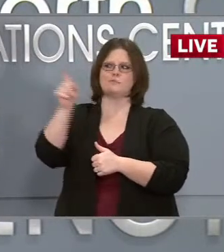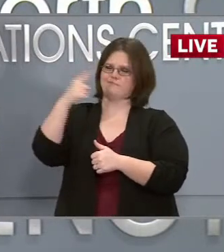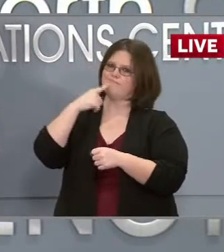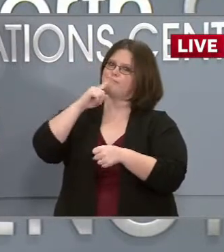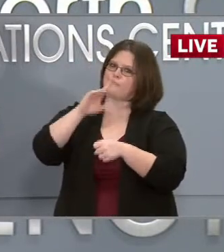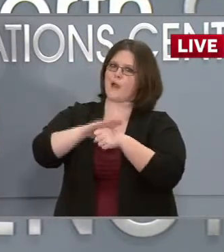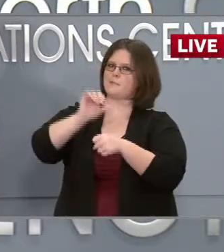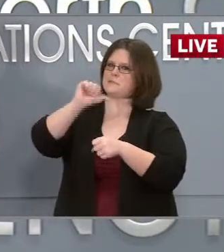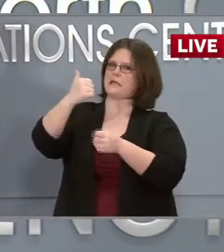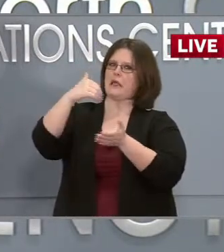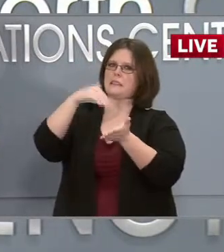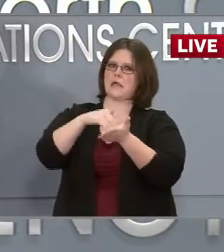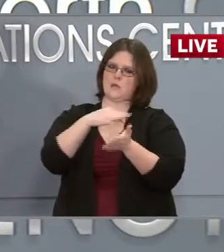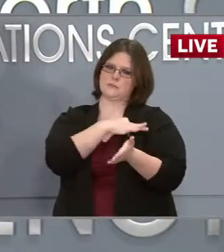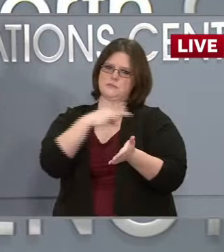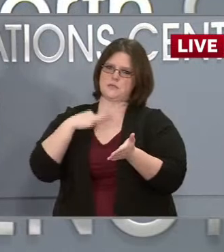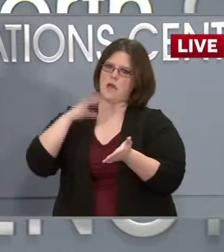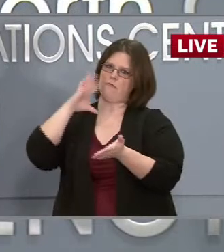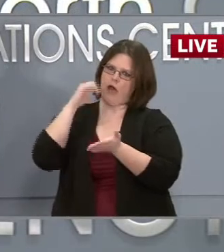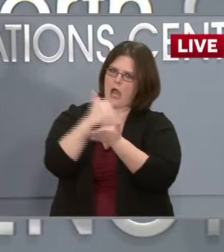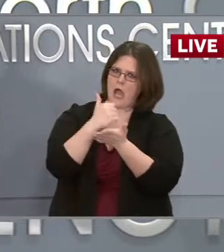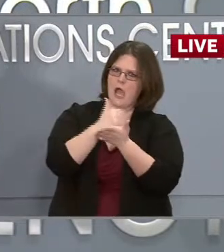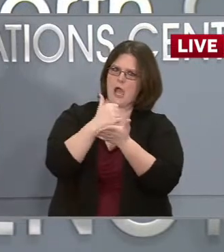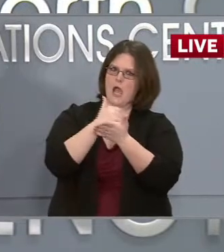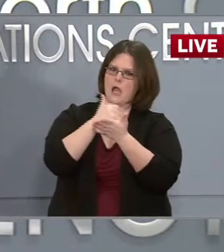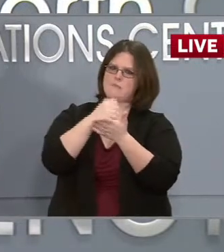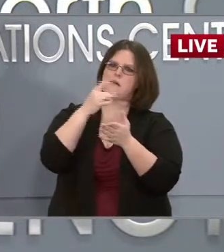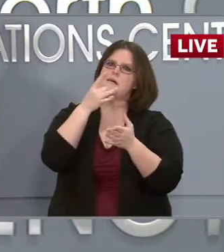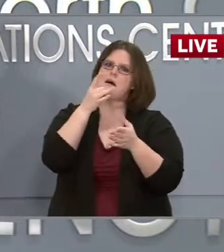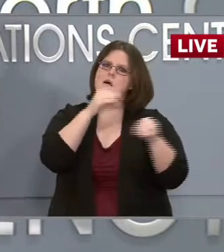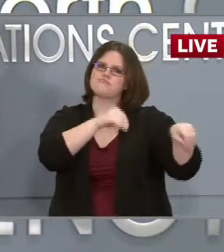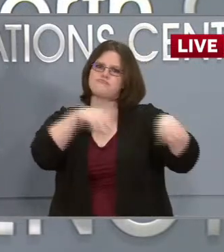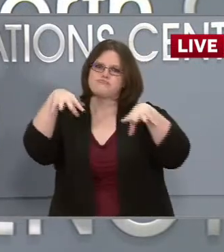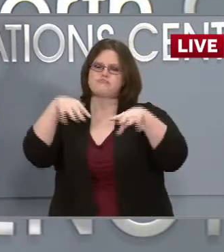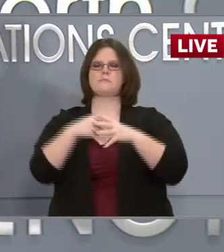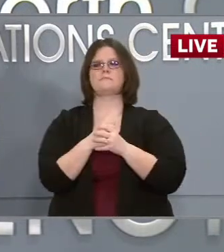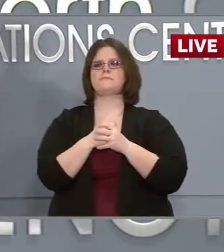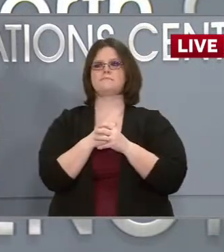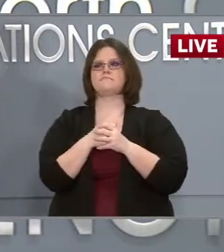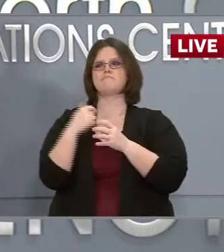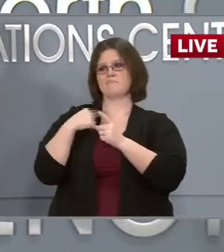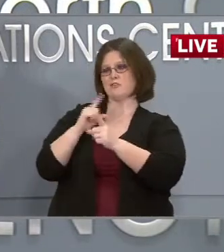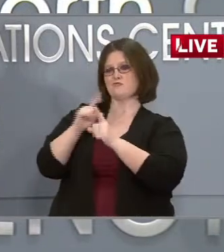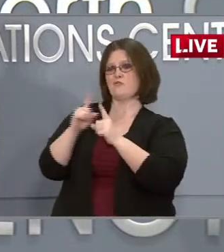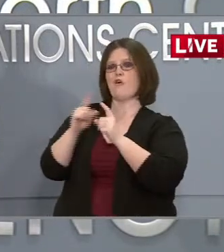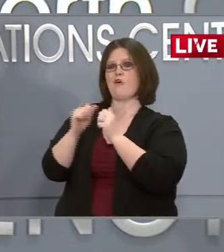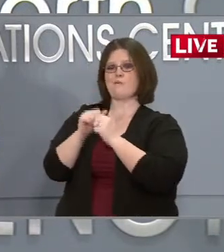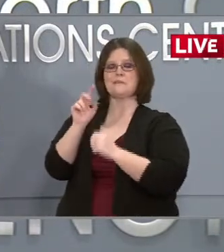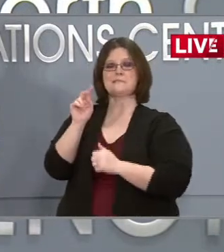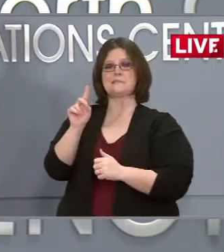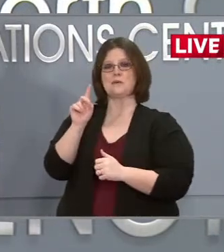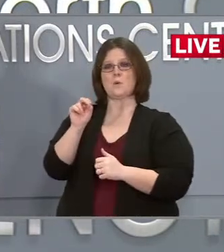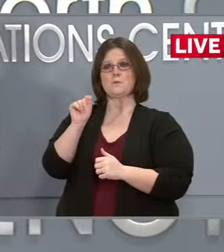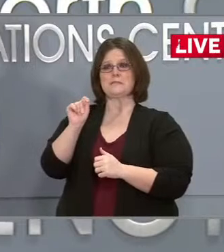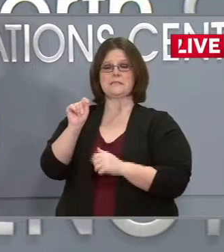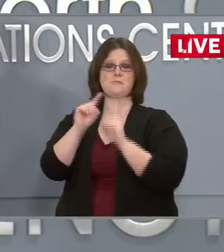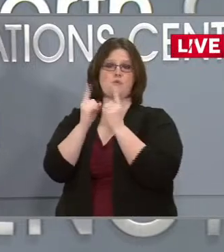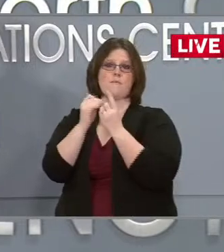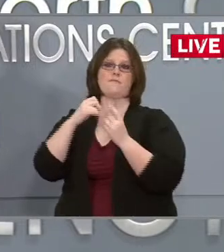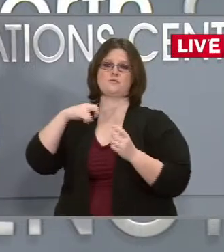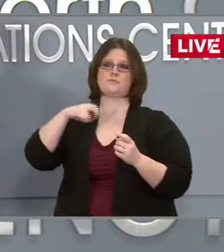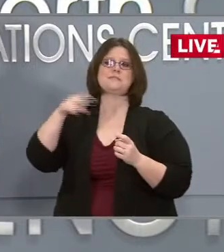Our Department of Transportation along with local governments across the state have applied salt and brine to the roads to help make them safe.